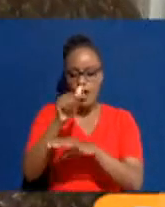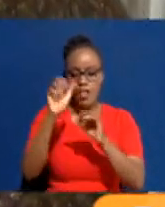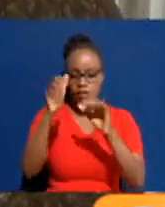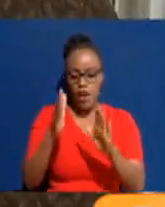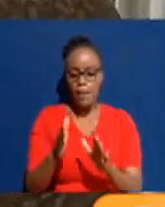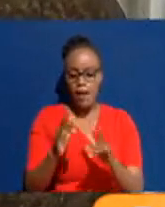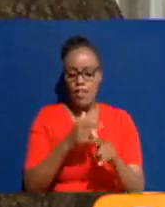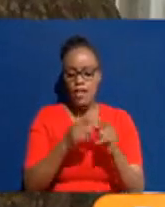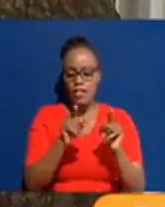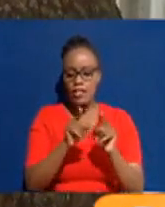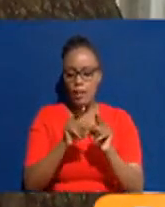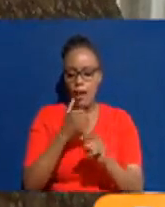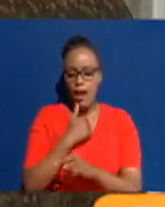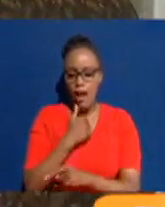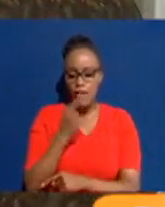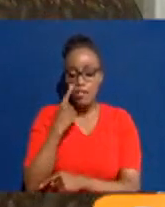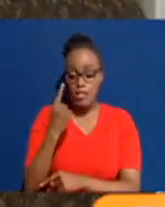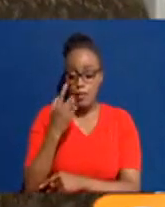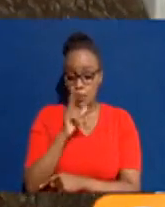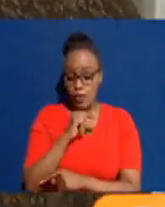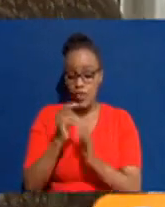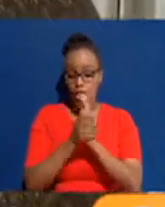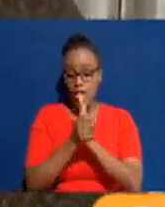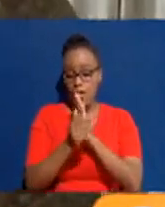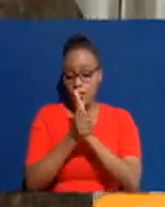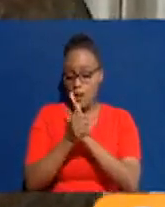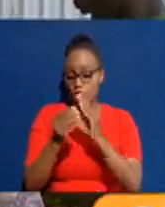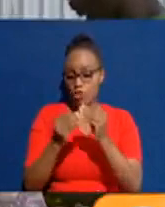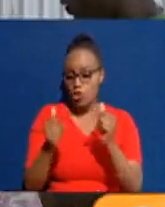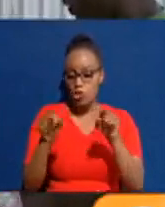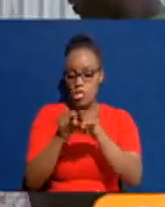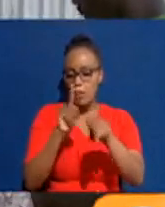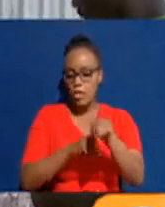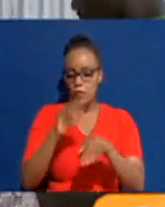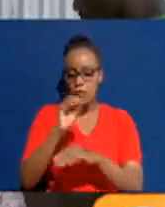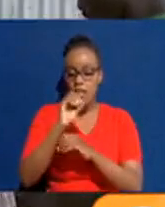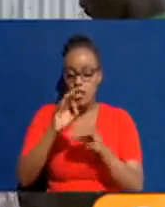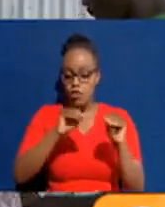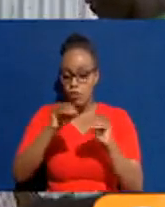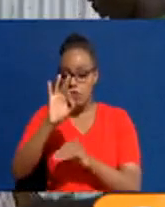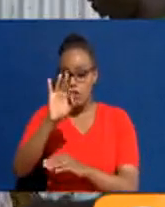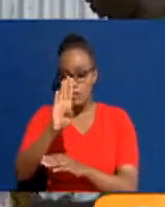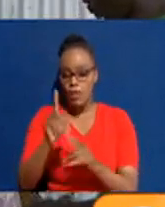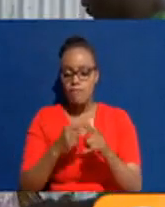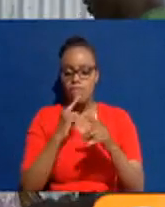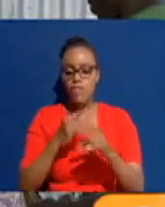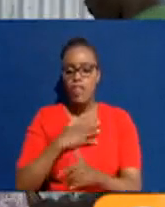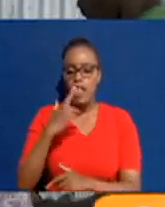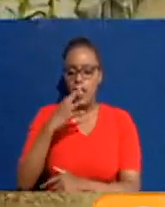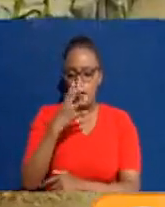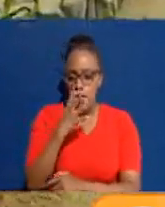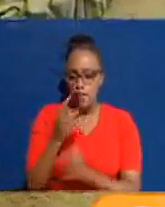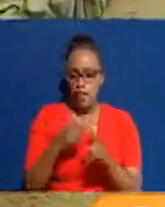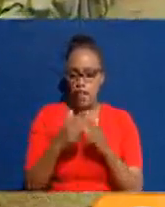one. We also realized they don't get expert solutions on the go. Yeah. If you go to Facebook today and post, this is my tomato and it's